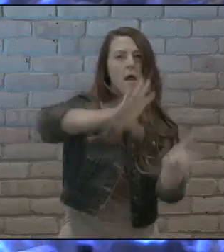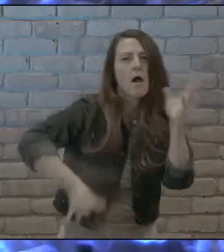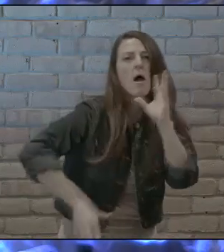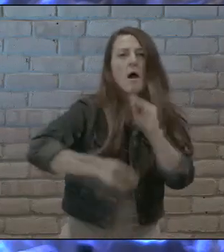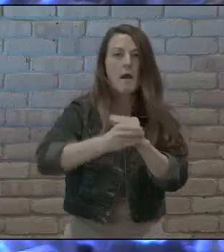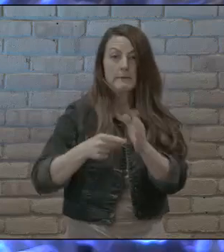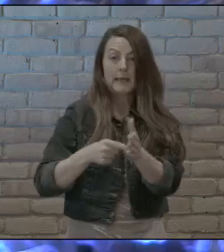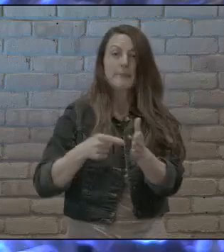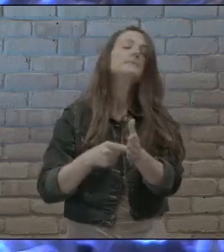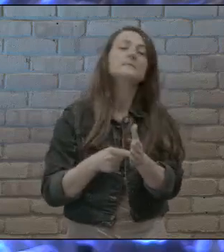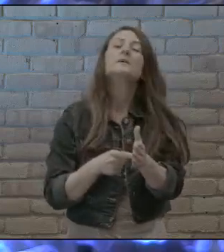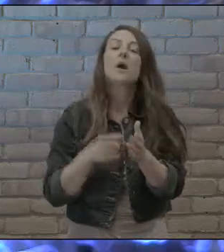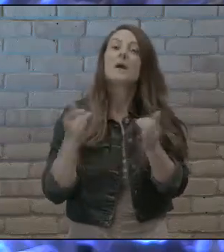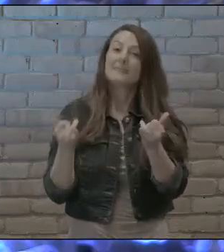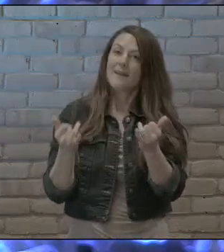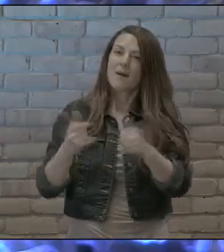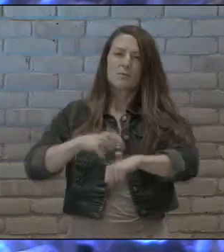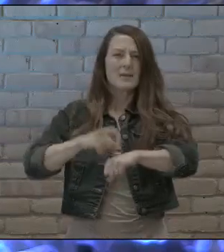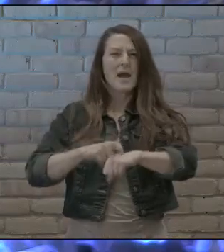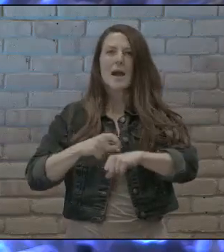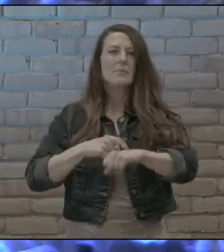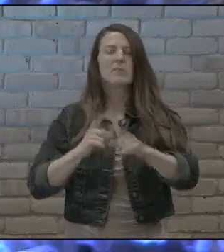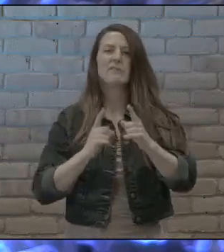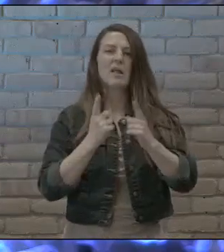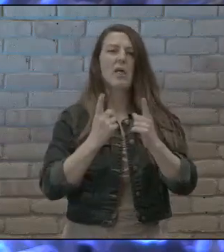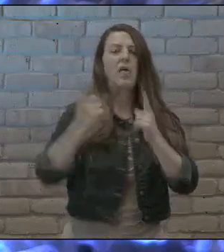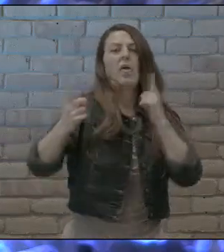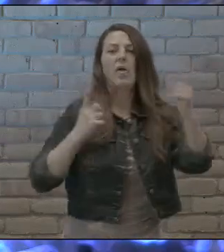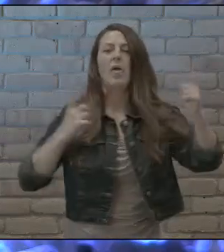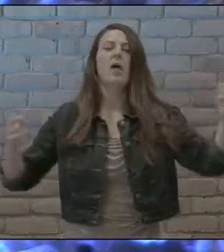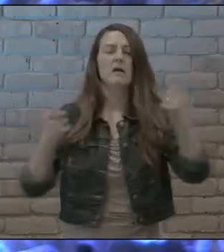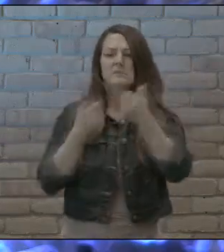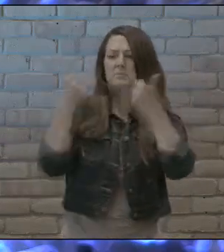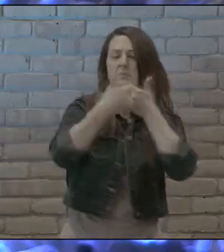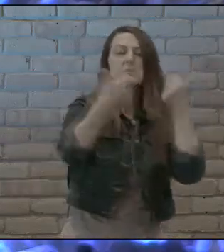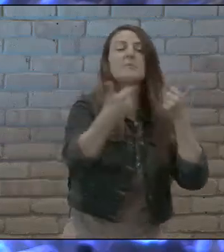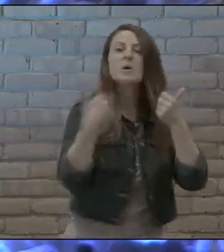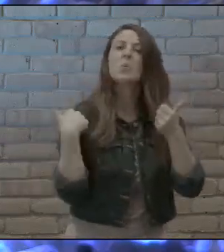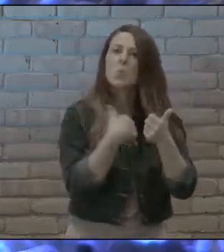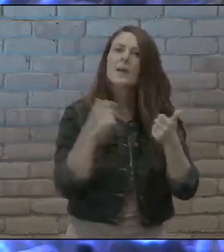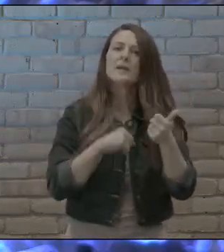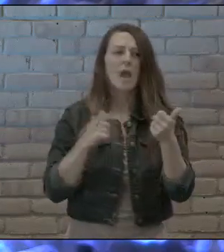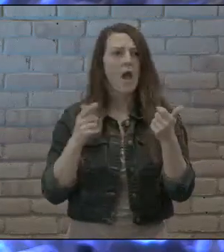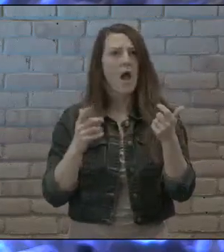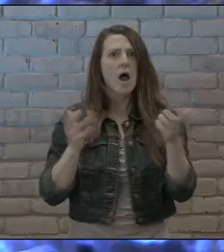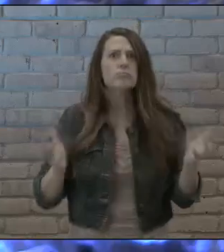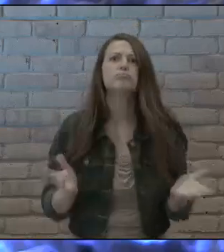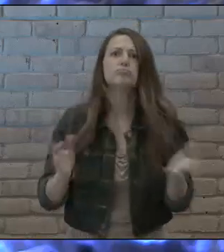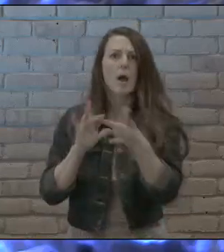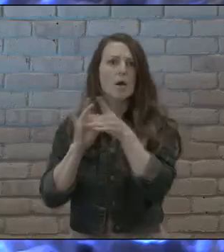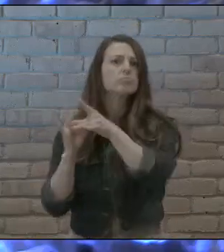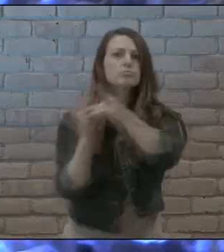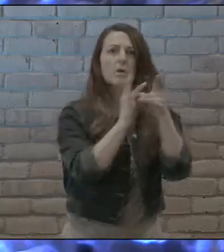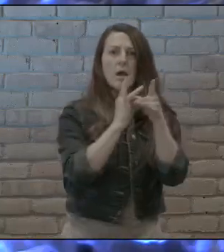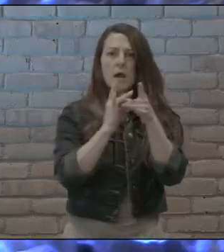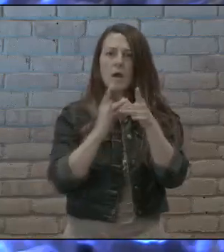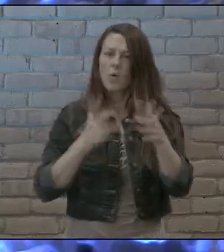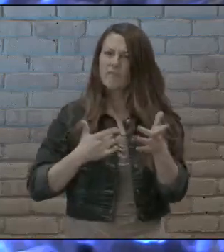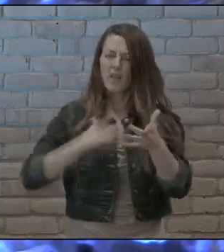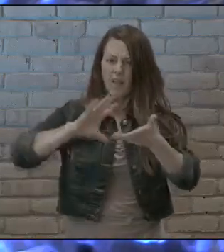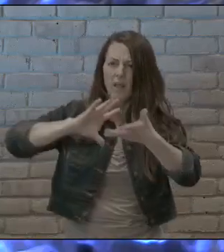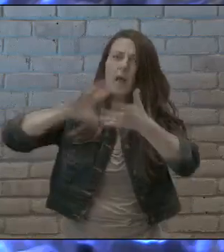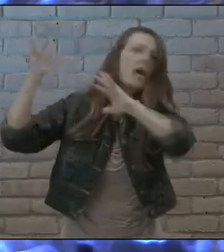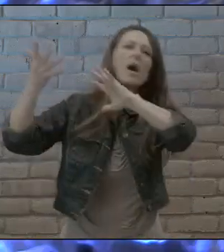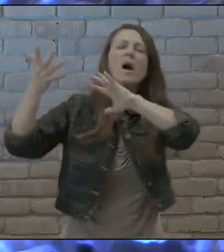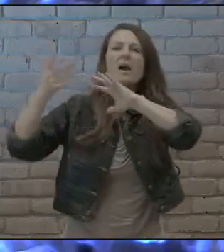there's disunity, we get to speak unity into our country. There's a time when there's chaos and instability all over